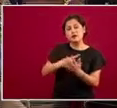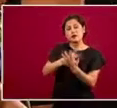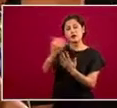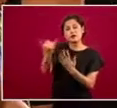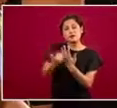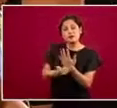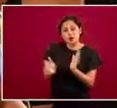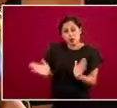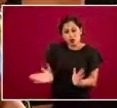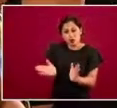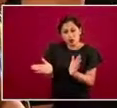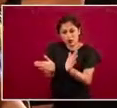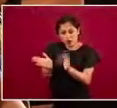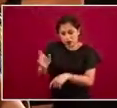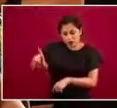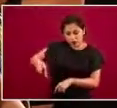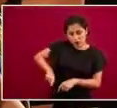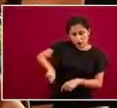commissions,